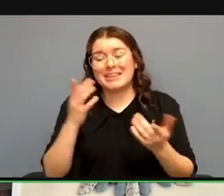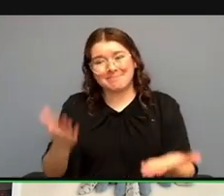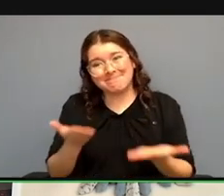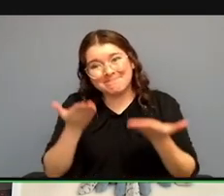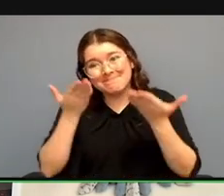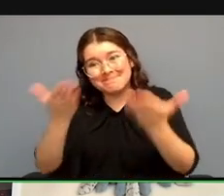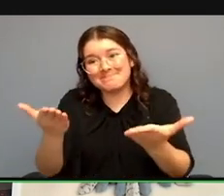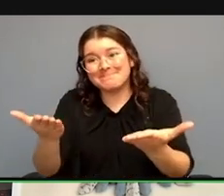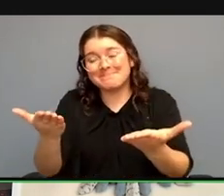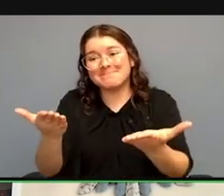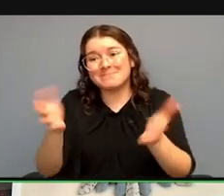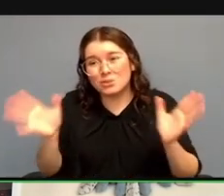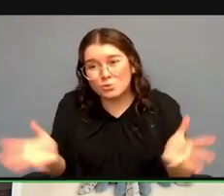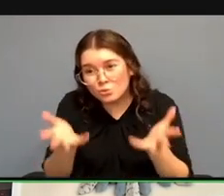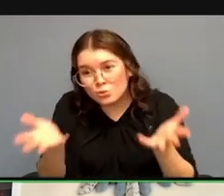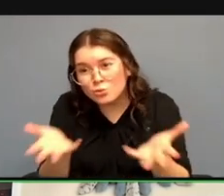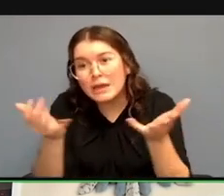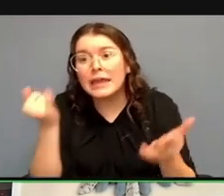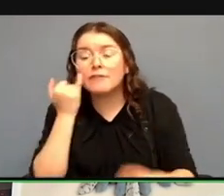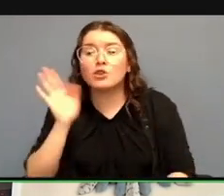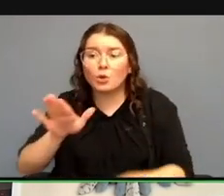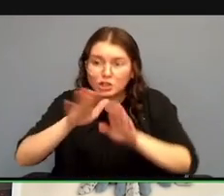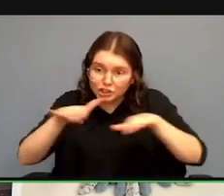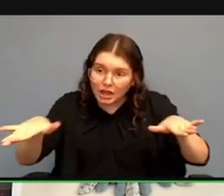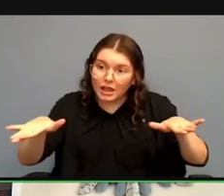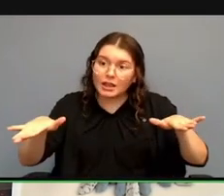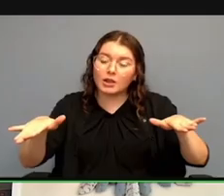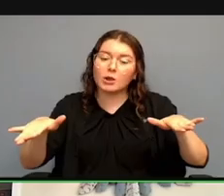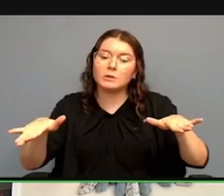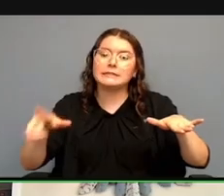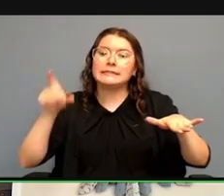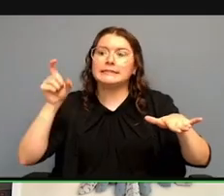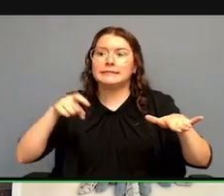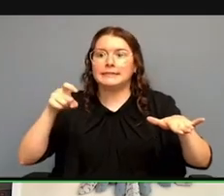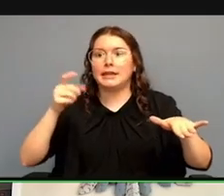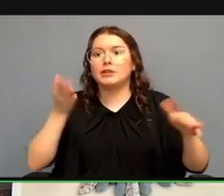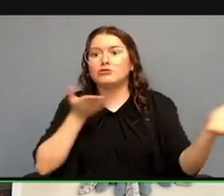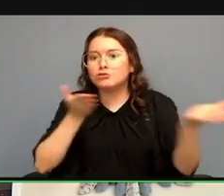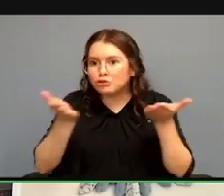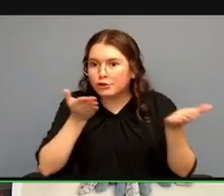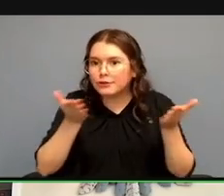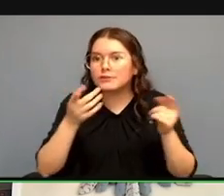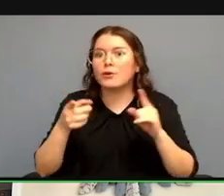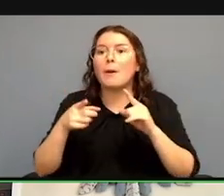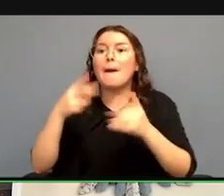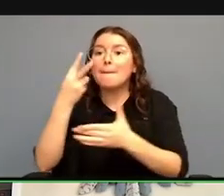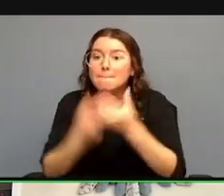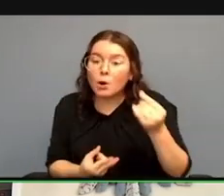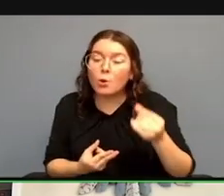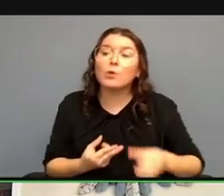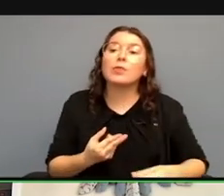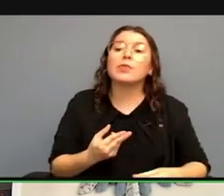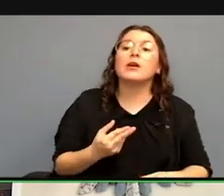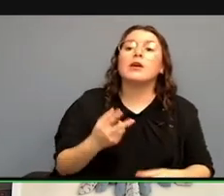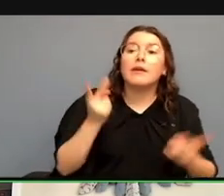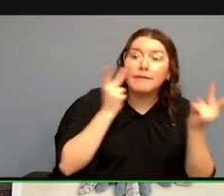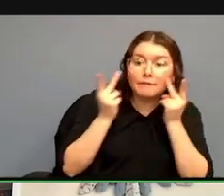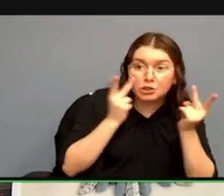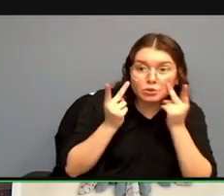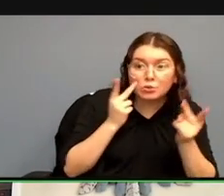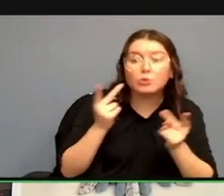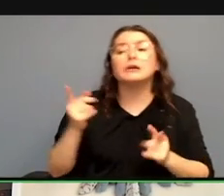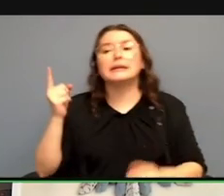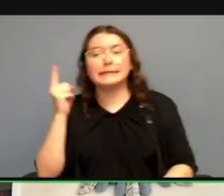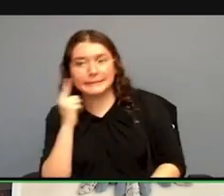recommend that if your child is in need of services for both visual impairment and also